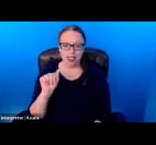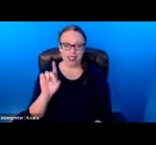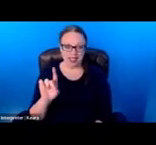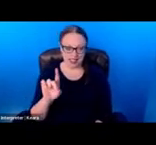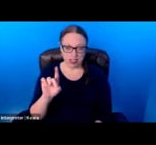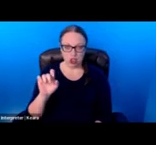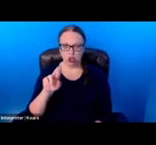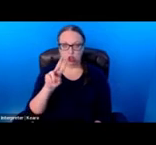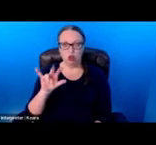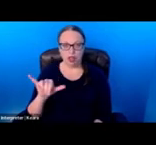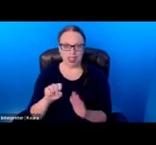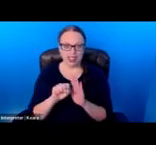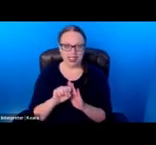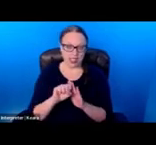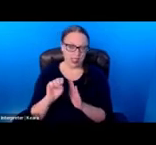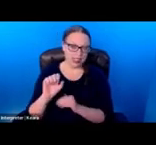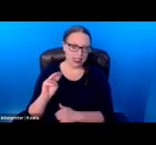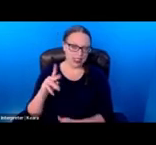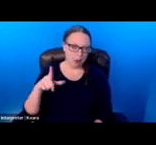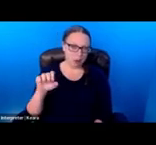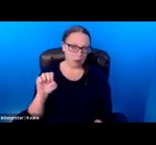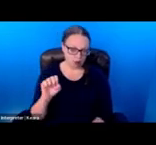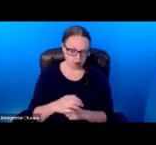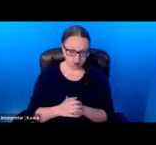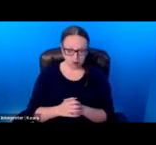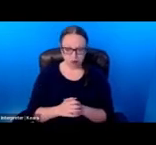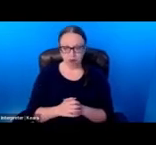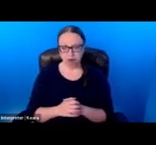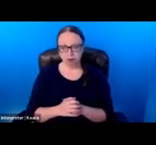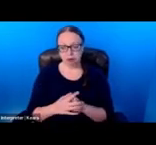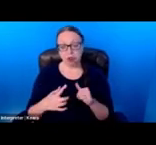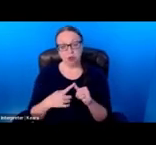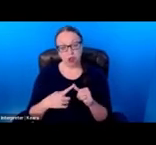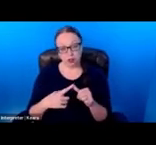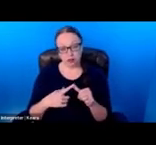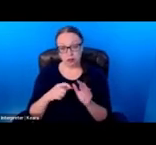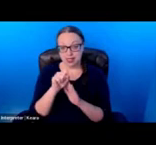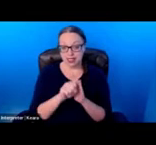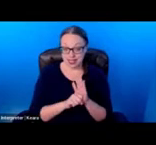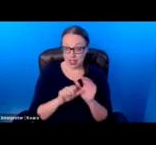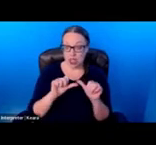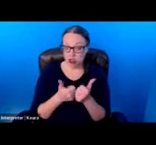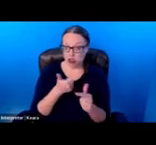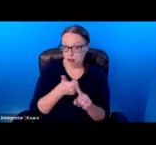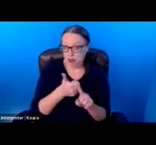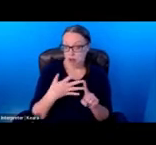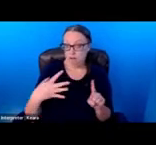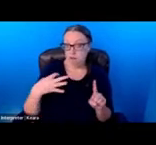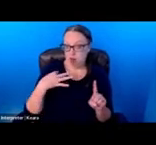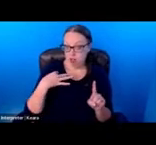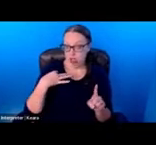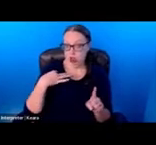or the participants are sampled. So first, state agencies volunteer to participate in